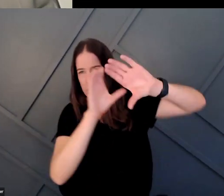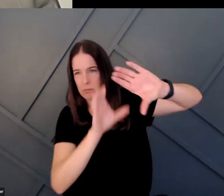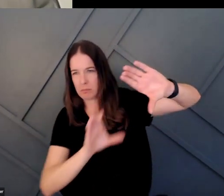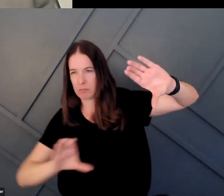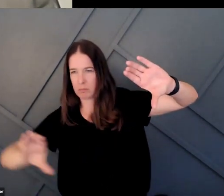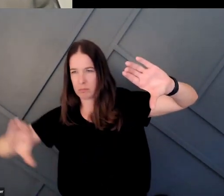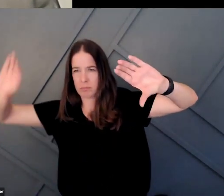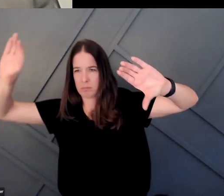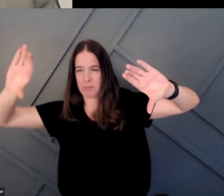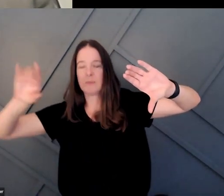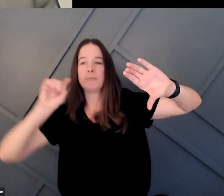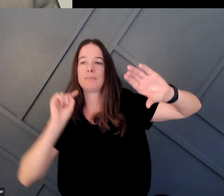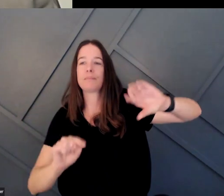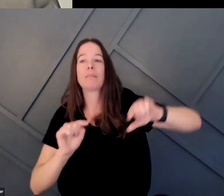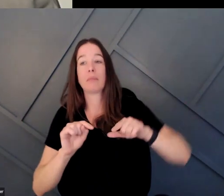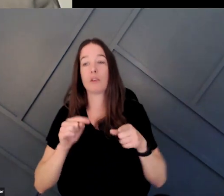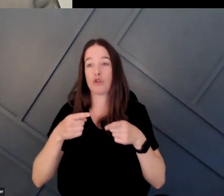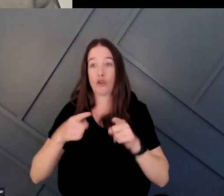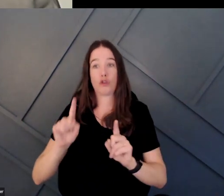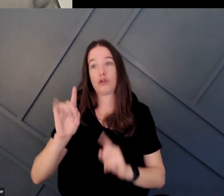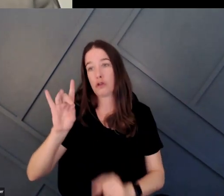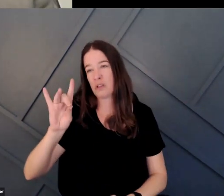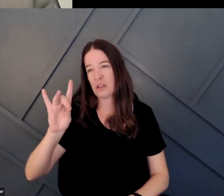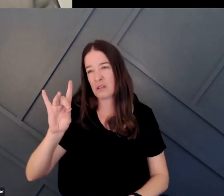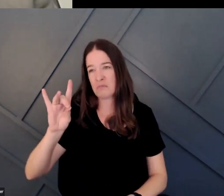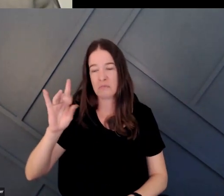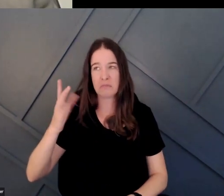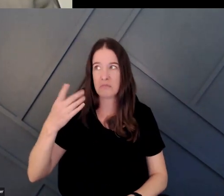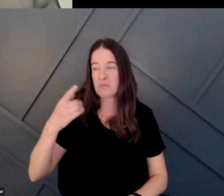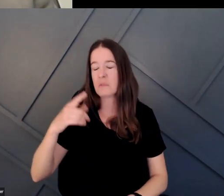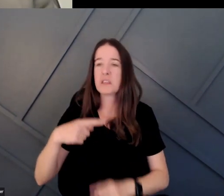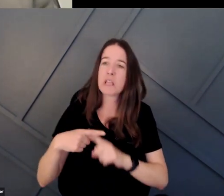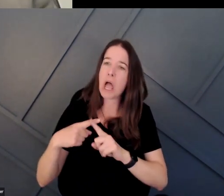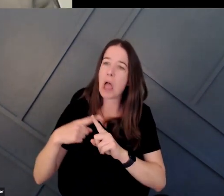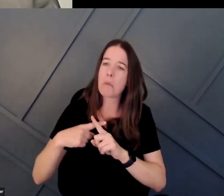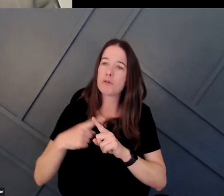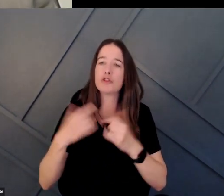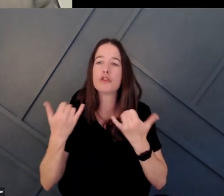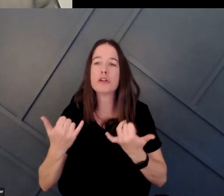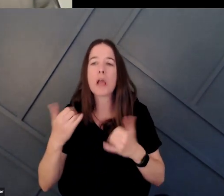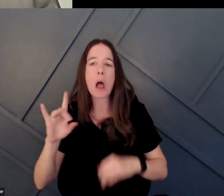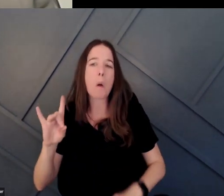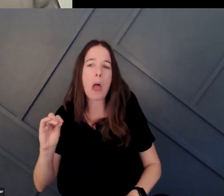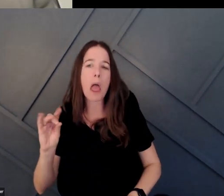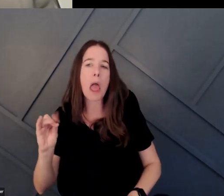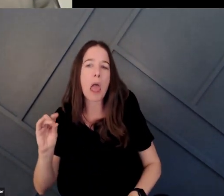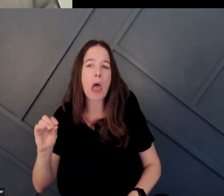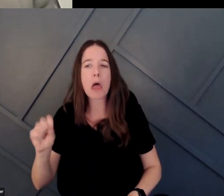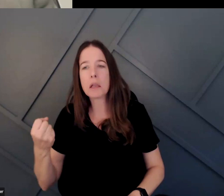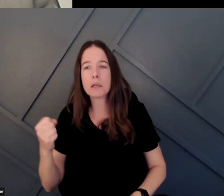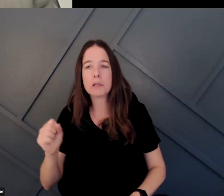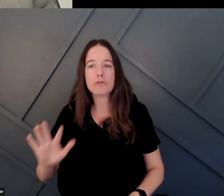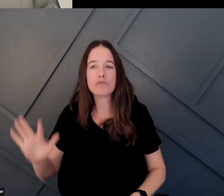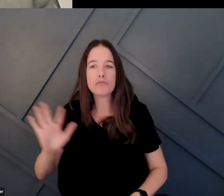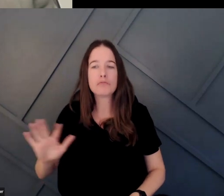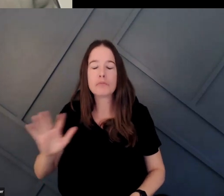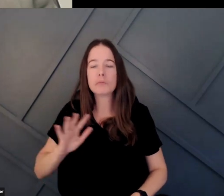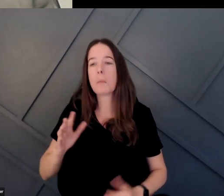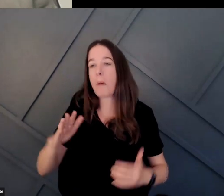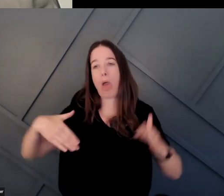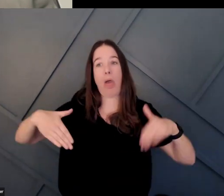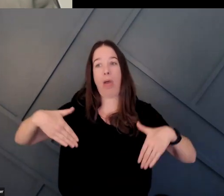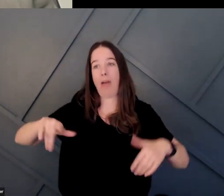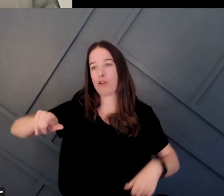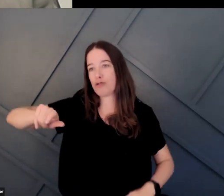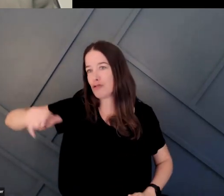mid-80s, had not turned on their air conditioning just yet. And so part of it is really just ensuring that